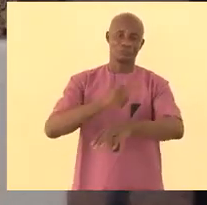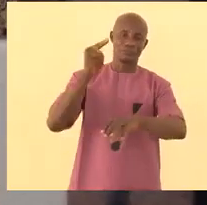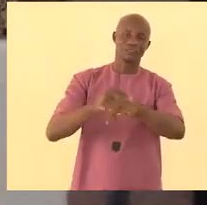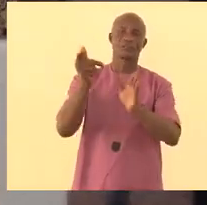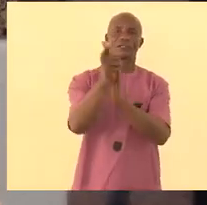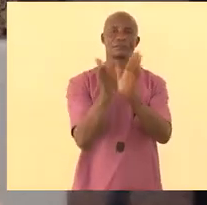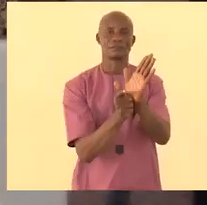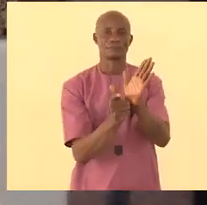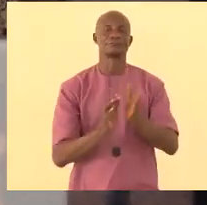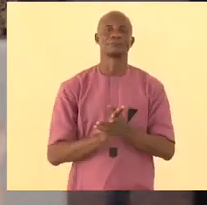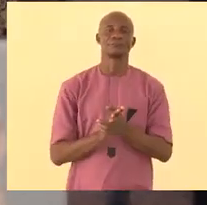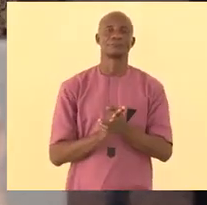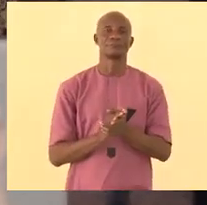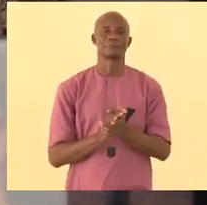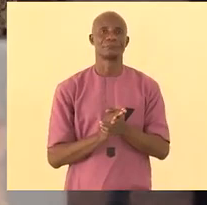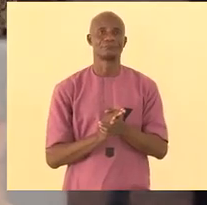law given by God,